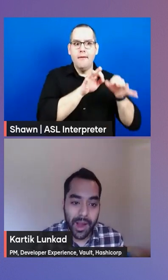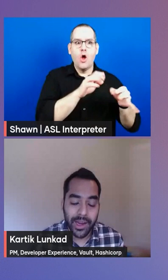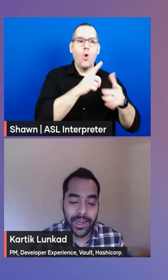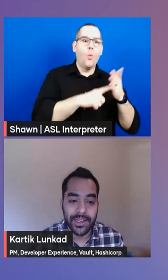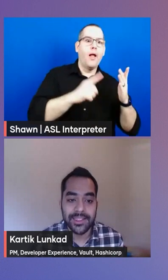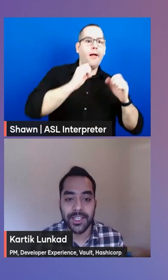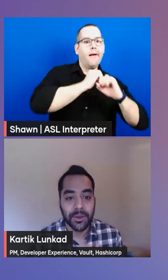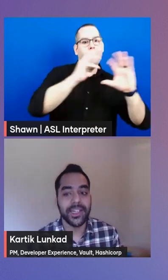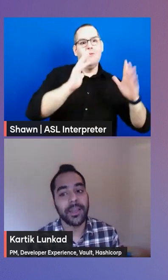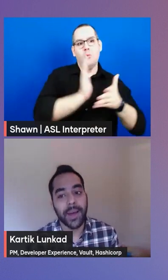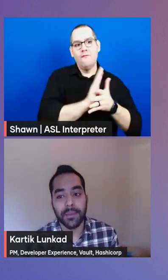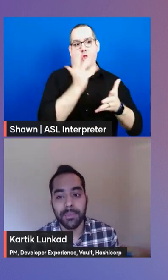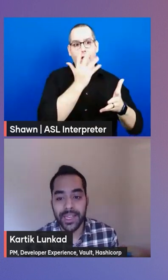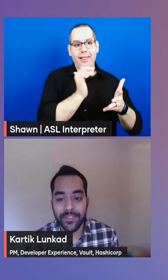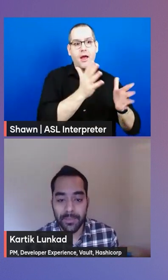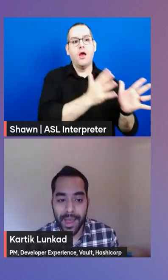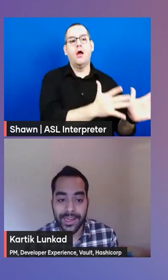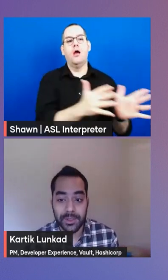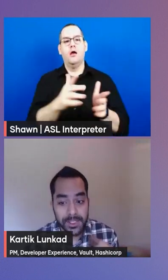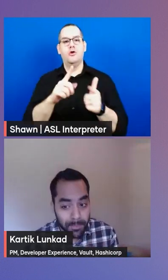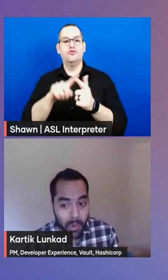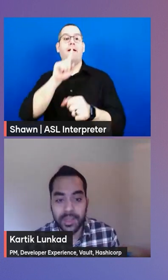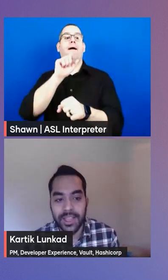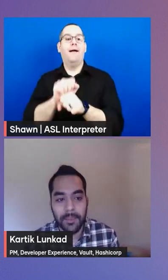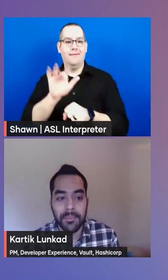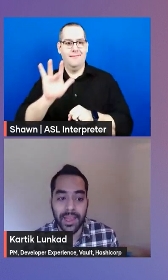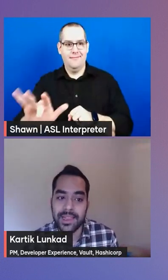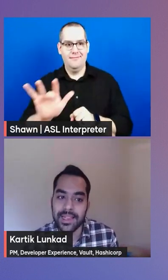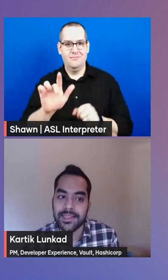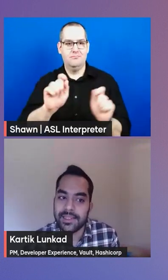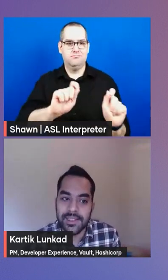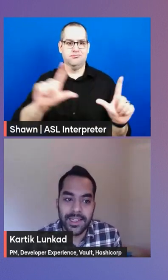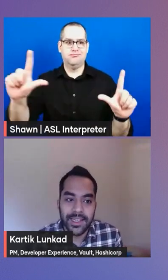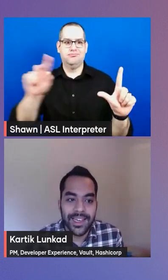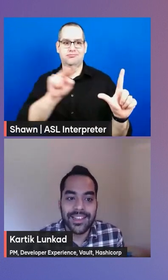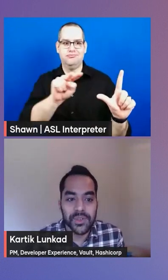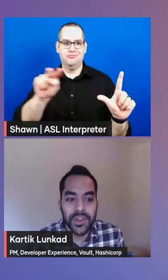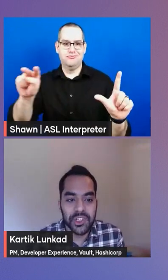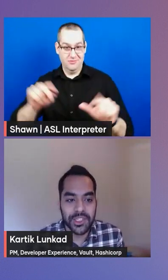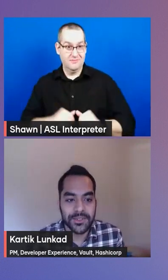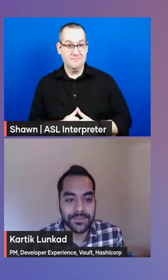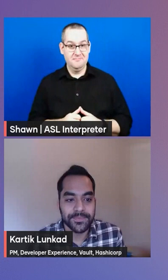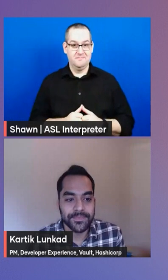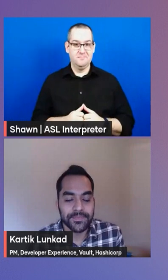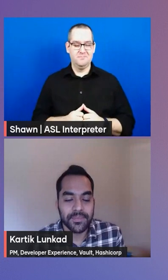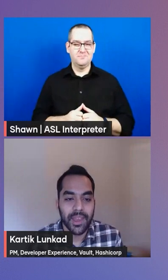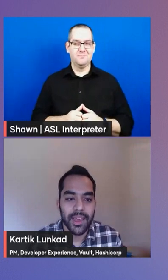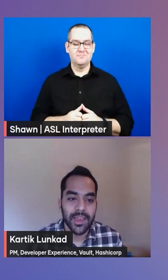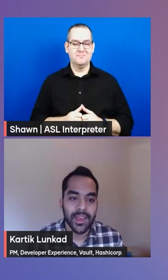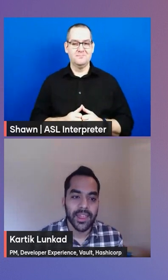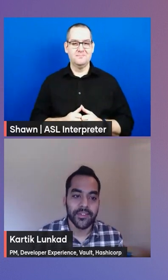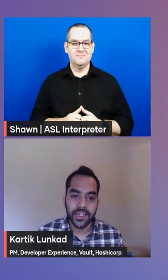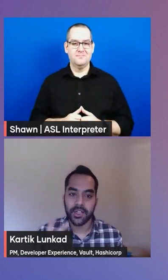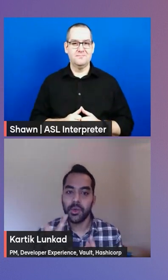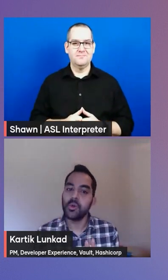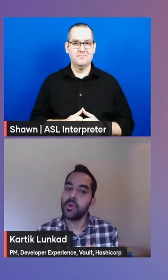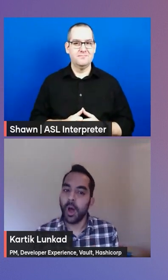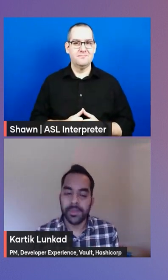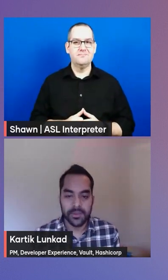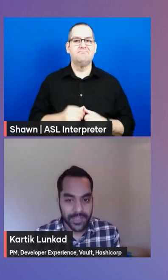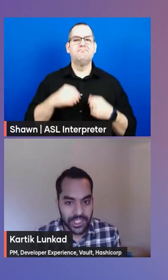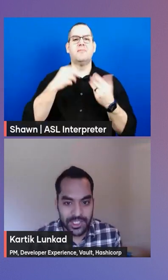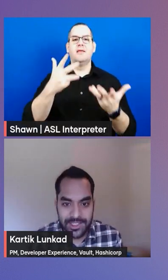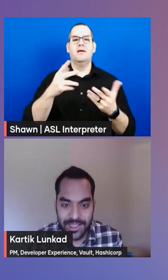in mind, the security team had been given a mandate to support them in this vision. There were